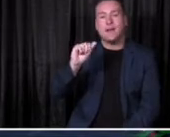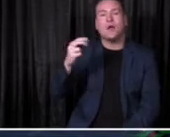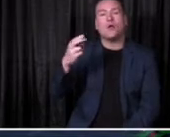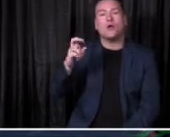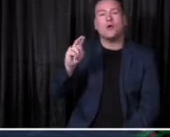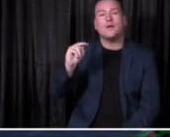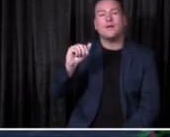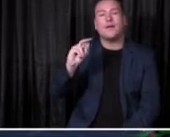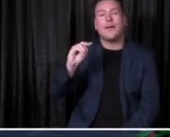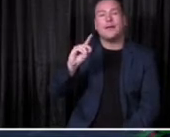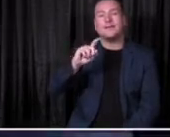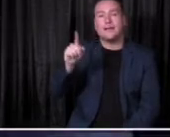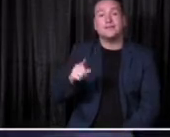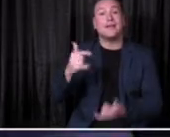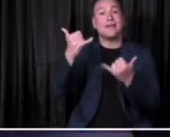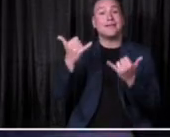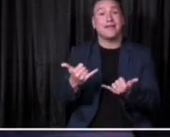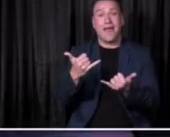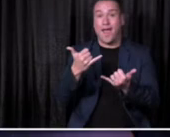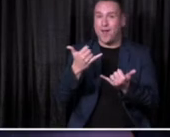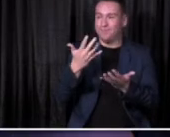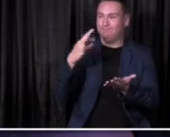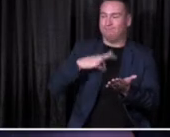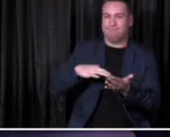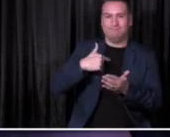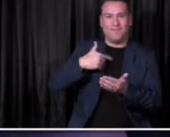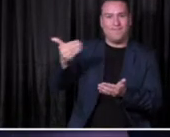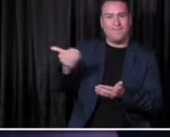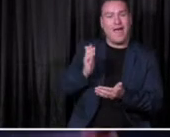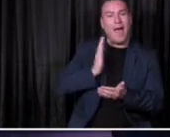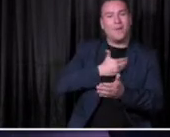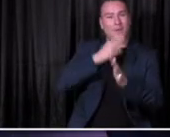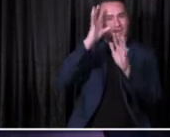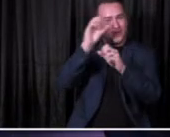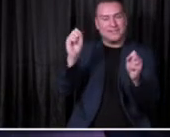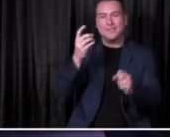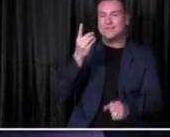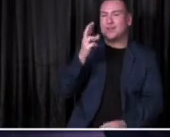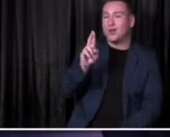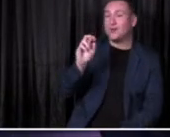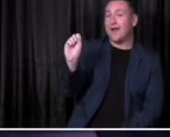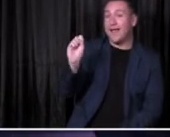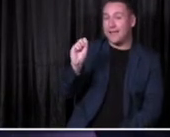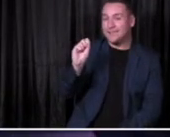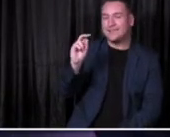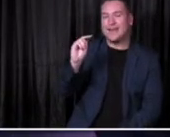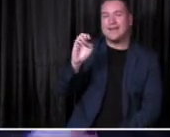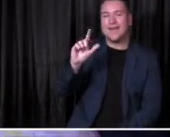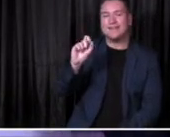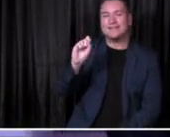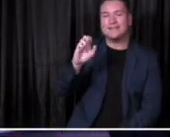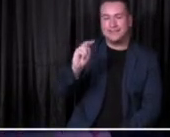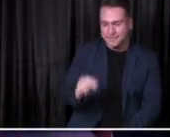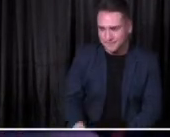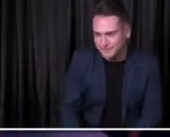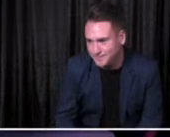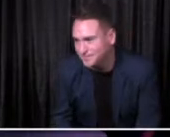It is now my privilege to invite to the podium our president, Dr. Robert S. Nelson.